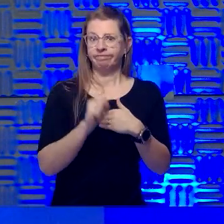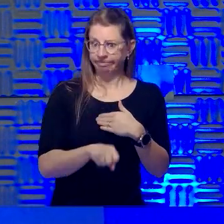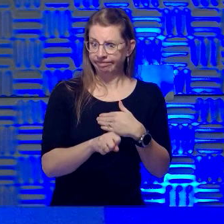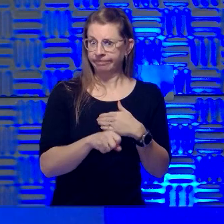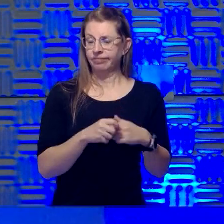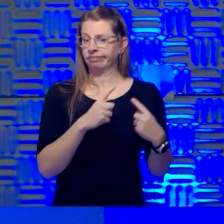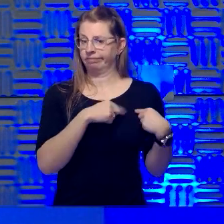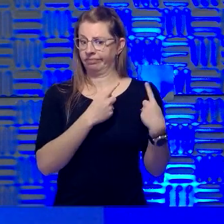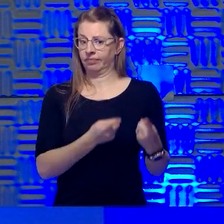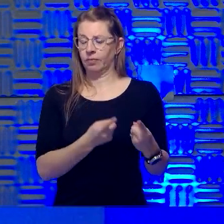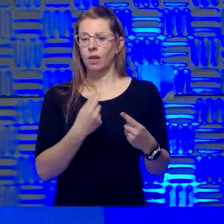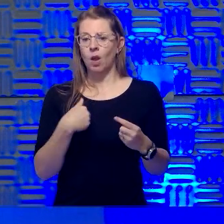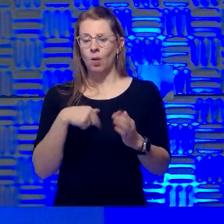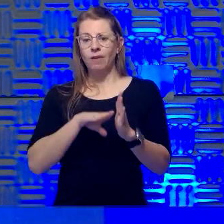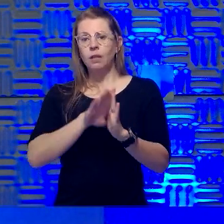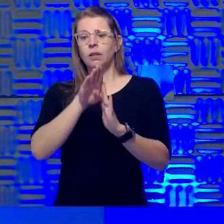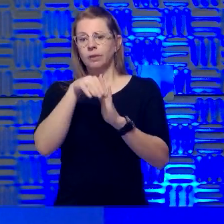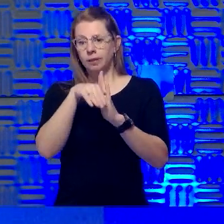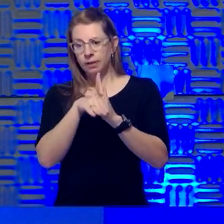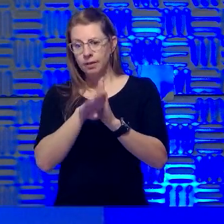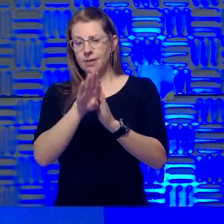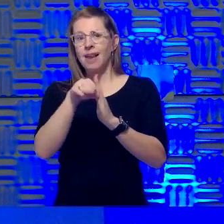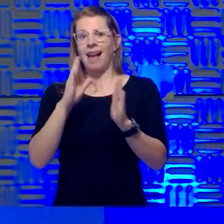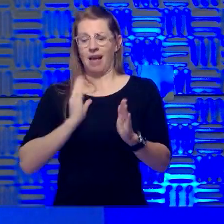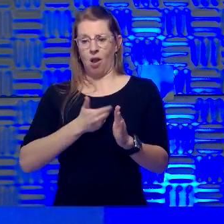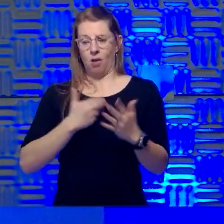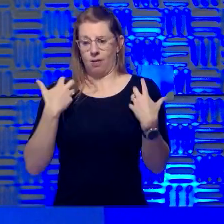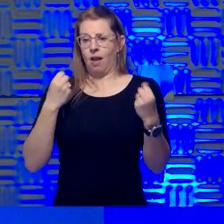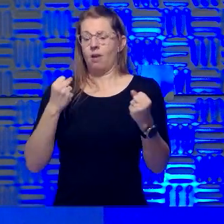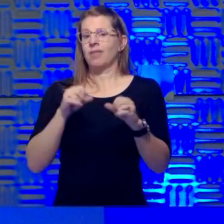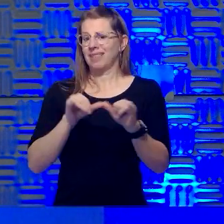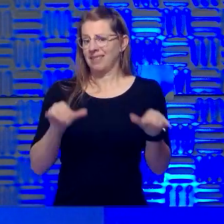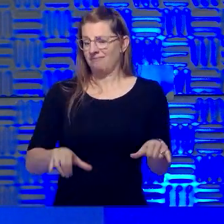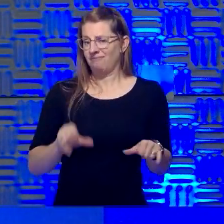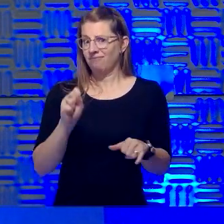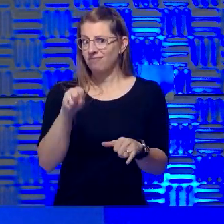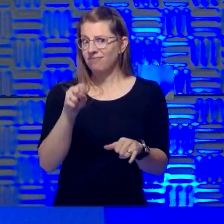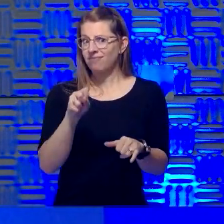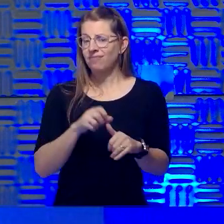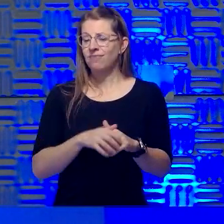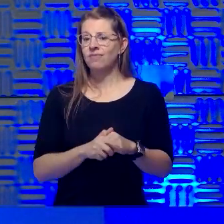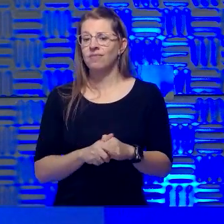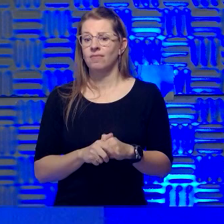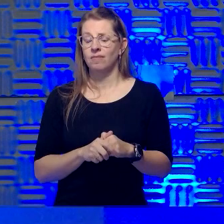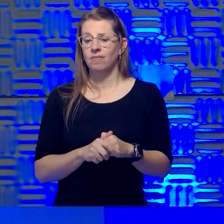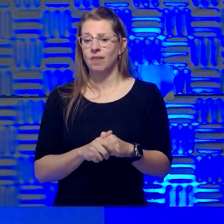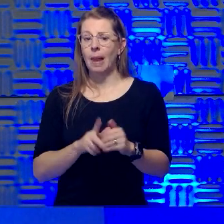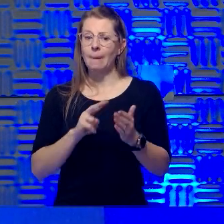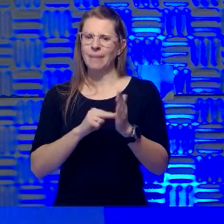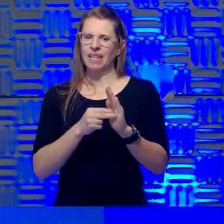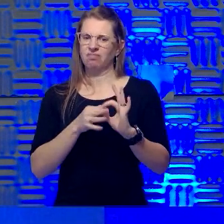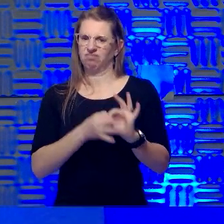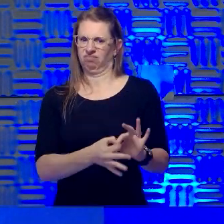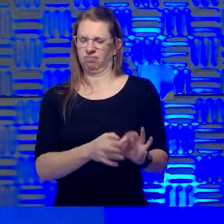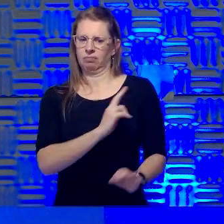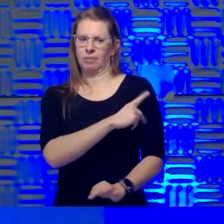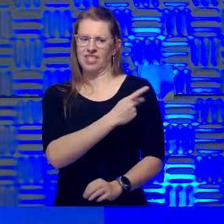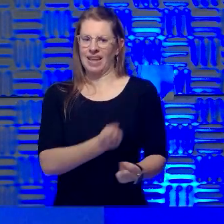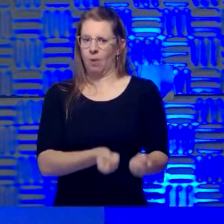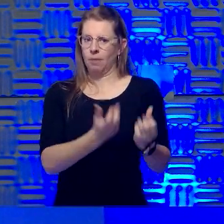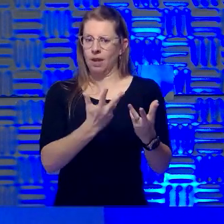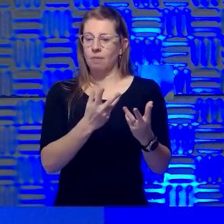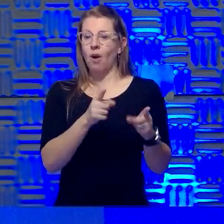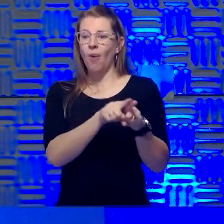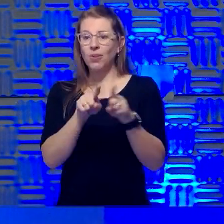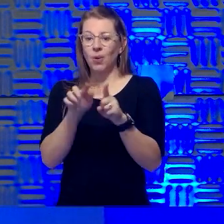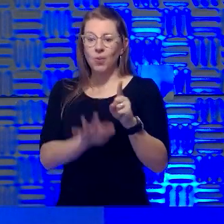had ups and downs in our health system amount of patients, but also around the city. We are